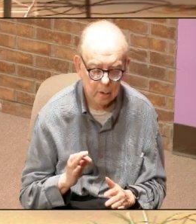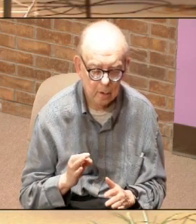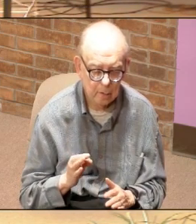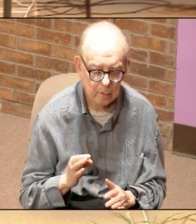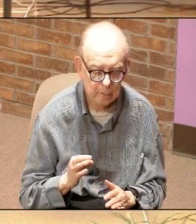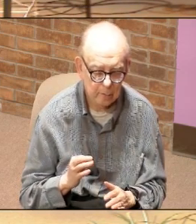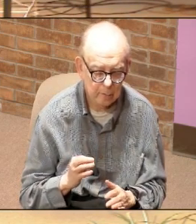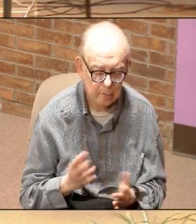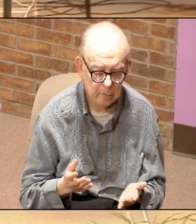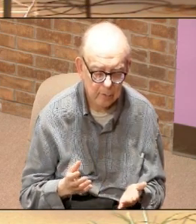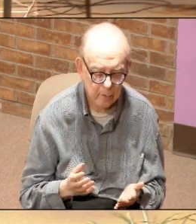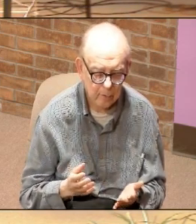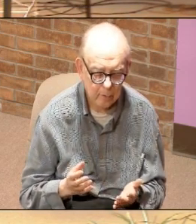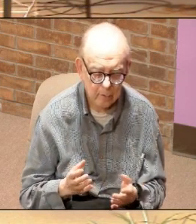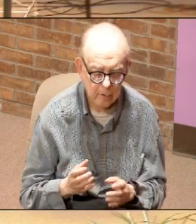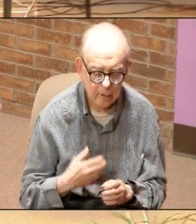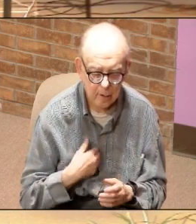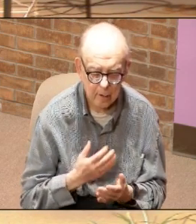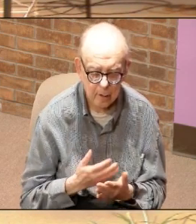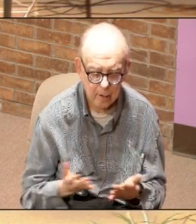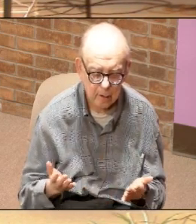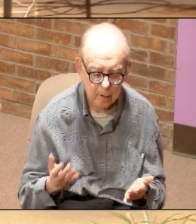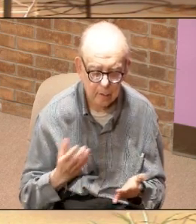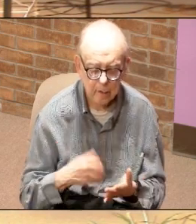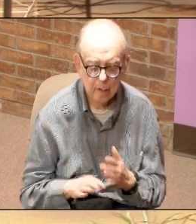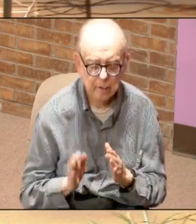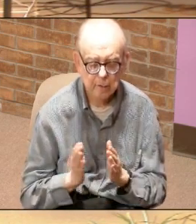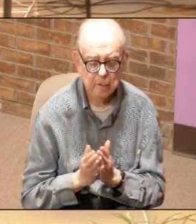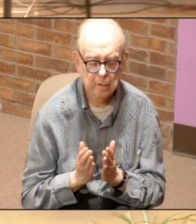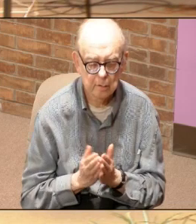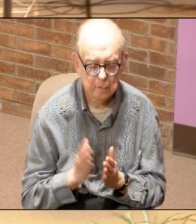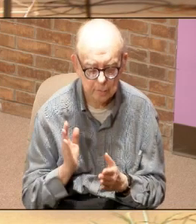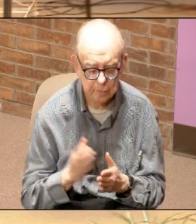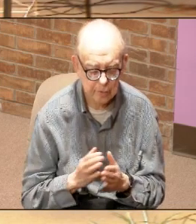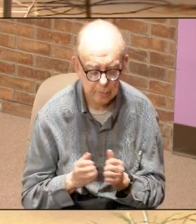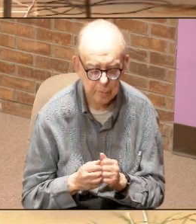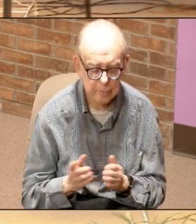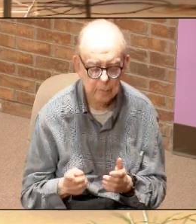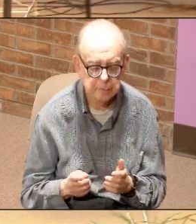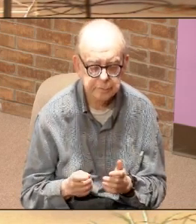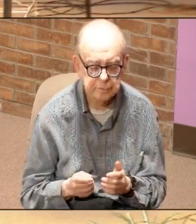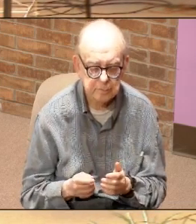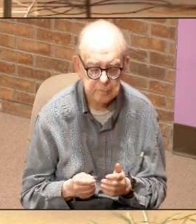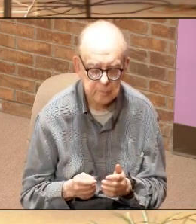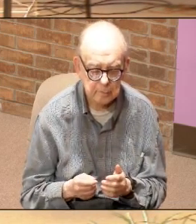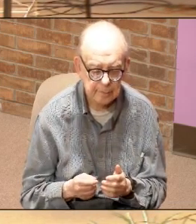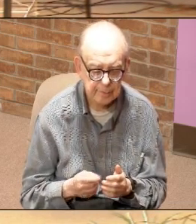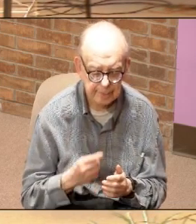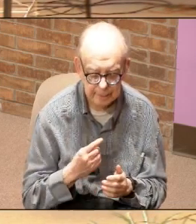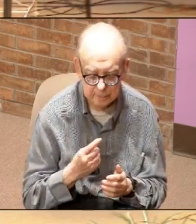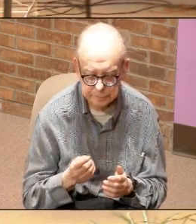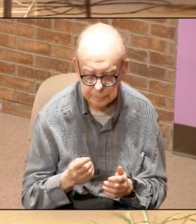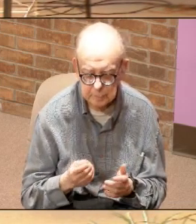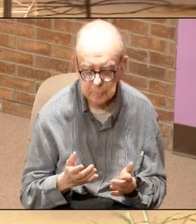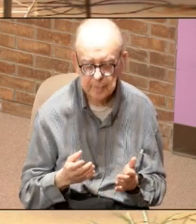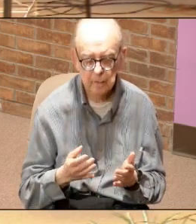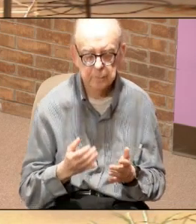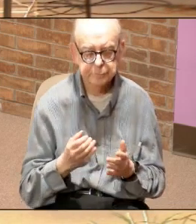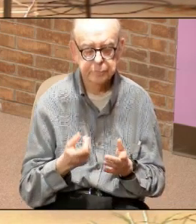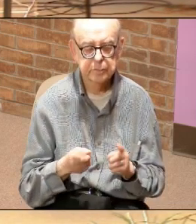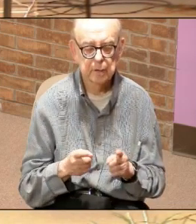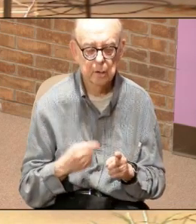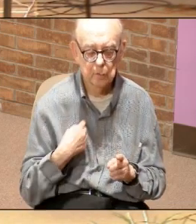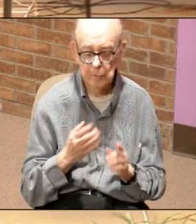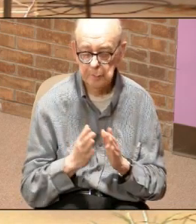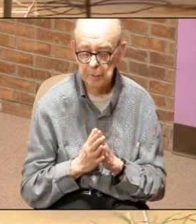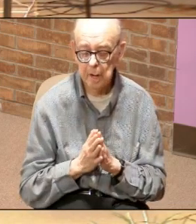True Home. And I got a couple of things out of his book that I'd like to share with you. He said this. He said, when